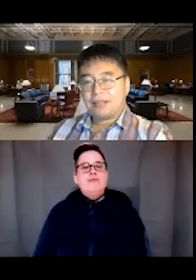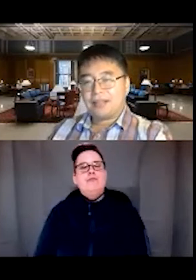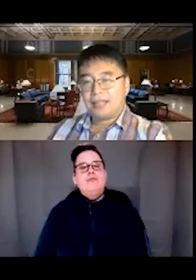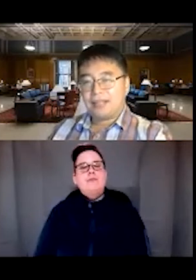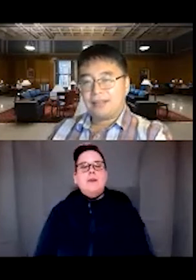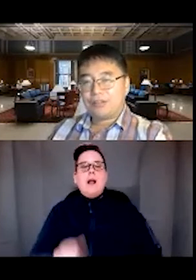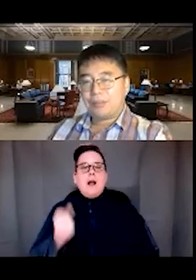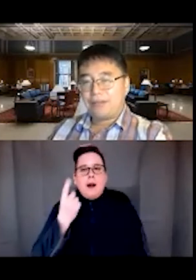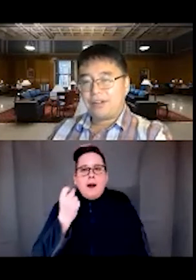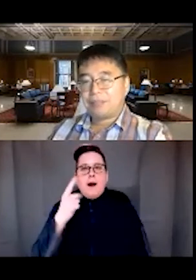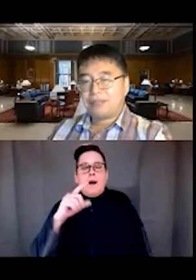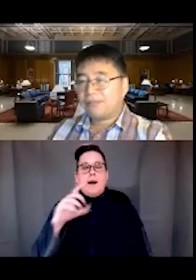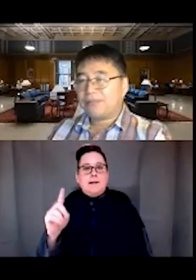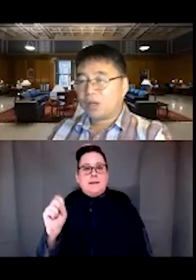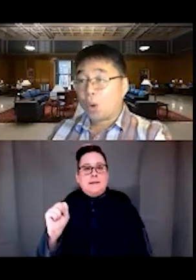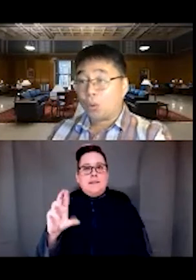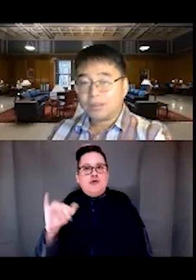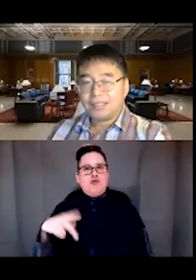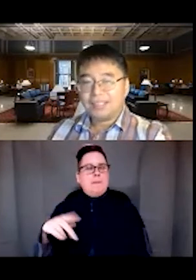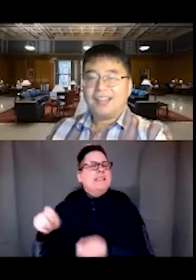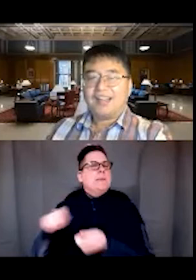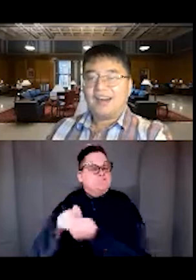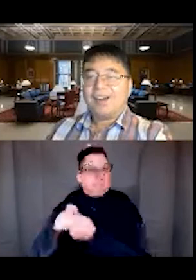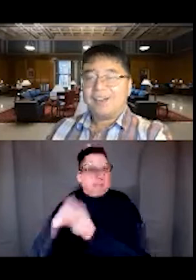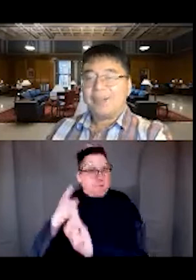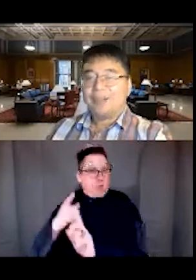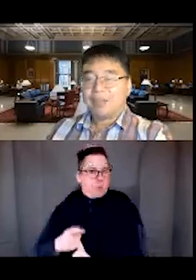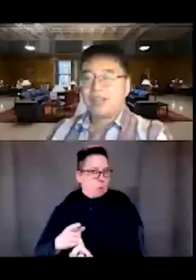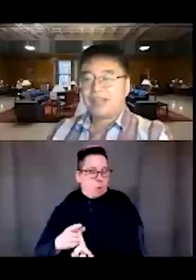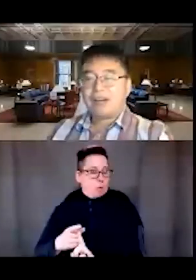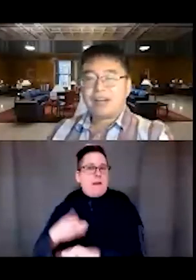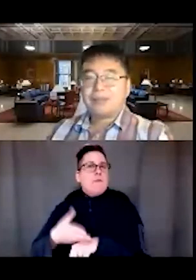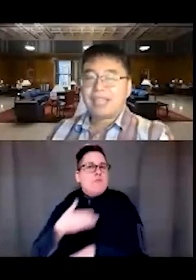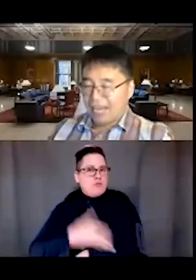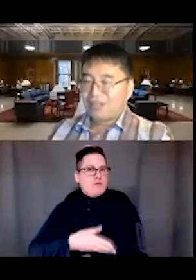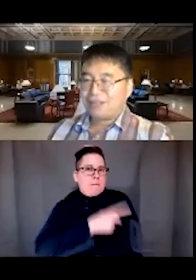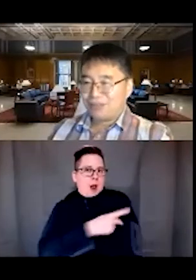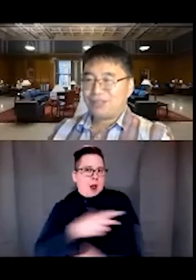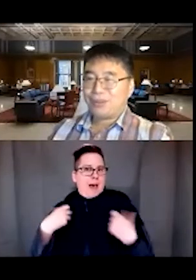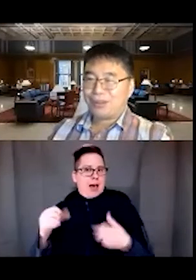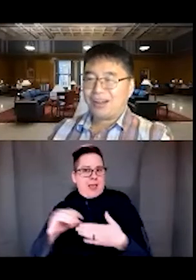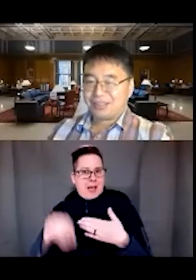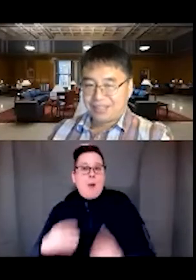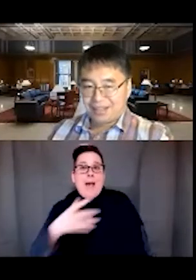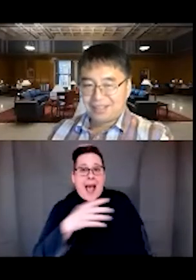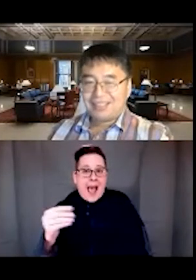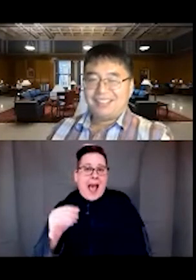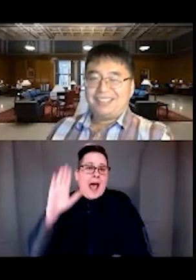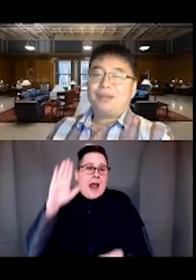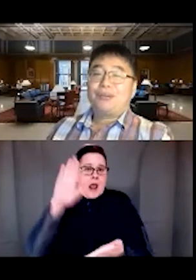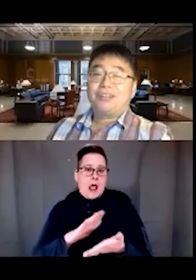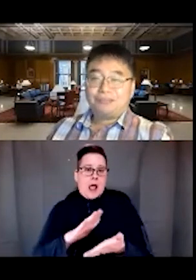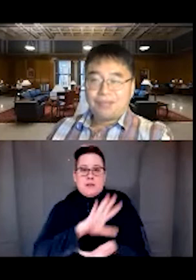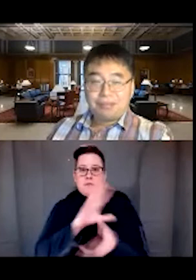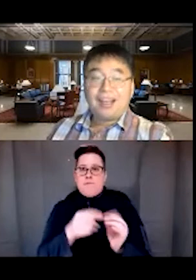Because the district had a very specific goal of improving patient health outcomes and reducing total cost of care,